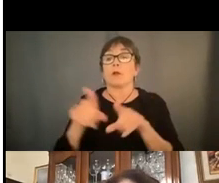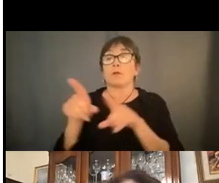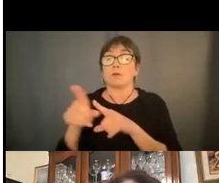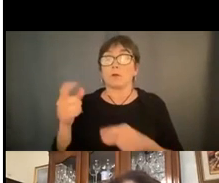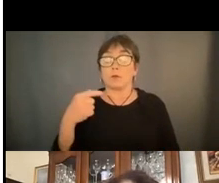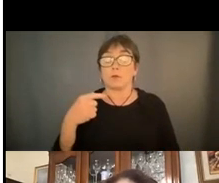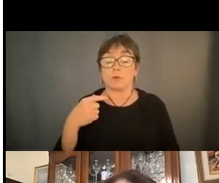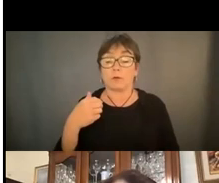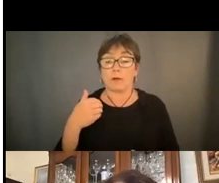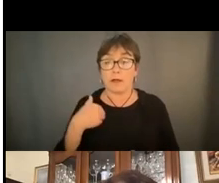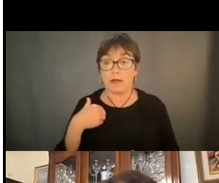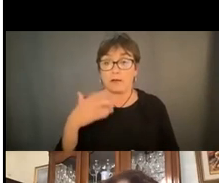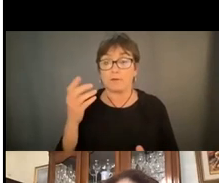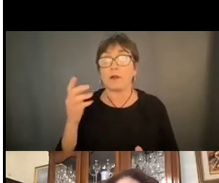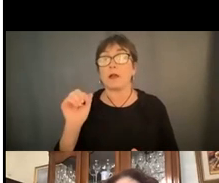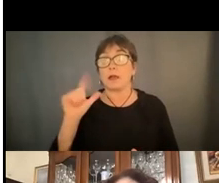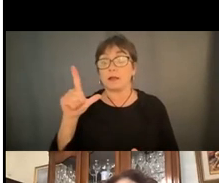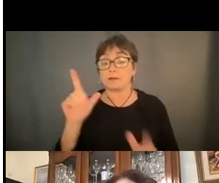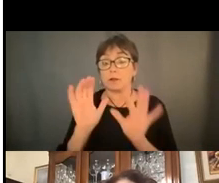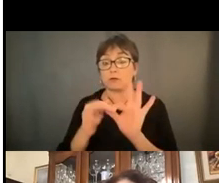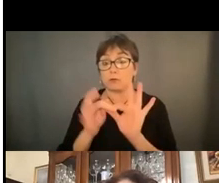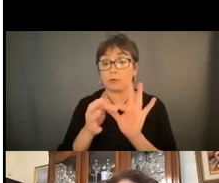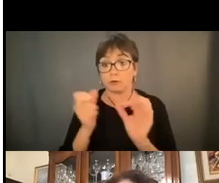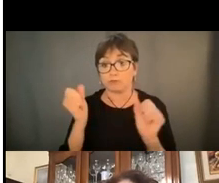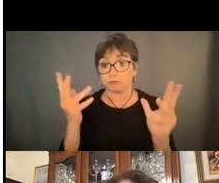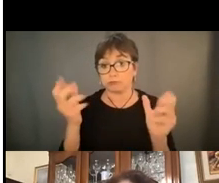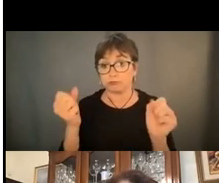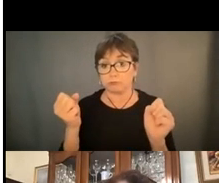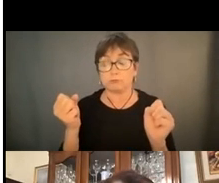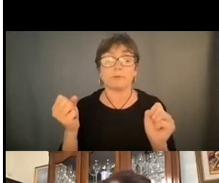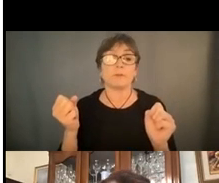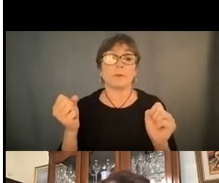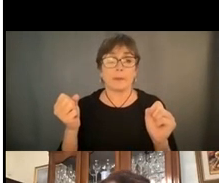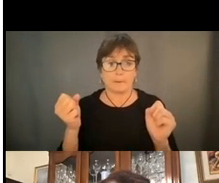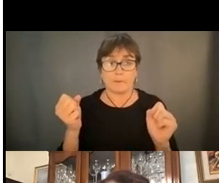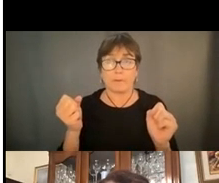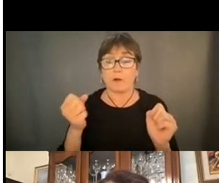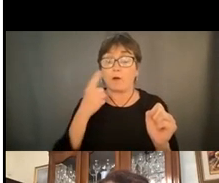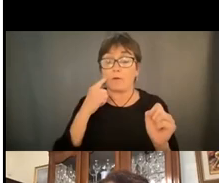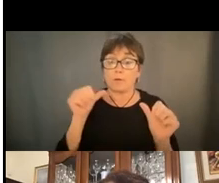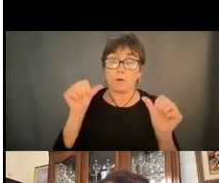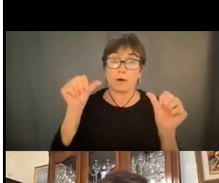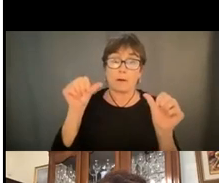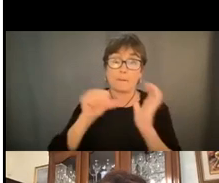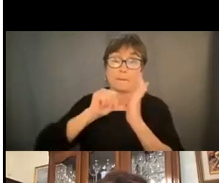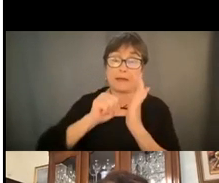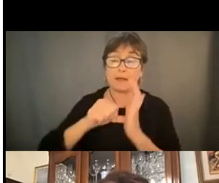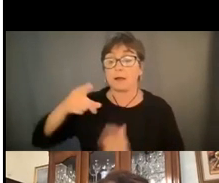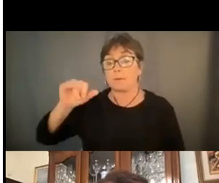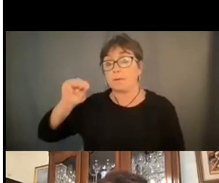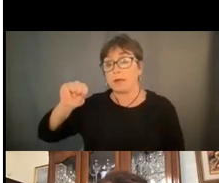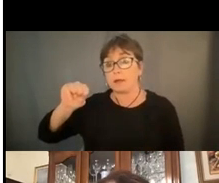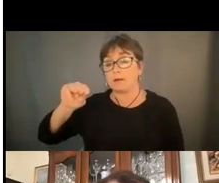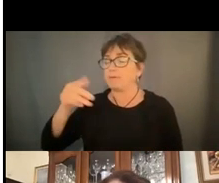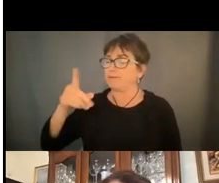interpretation, American Sign Language interpretation. And to pin the interpreter, you can hover over the video of